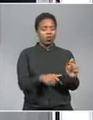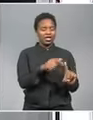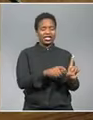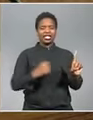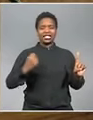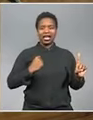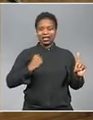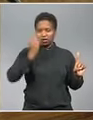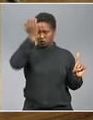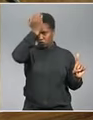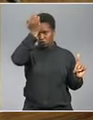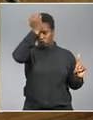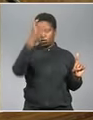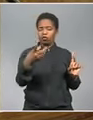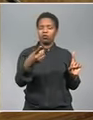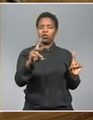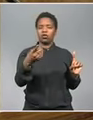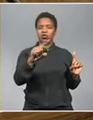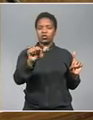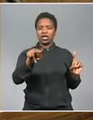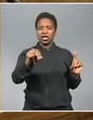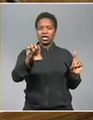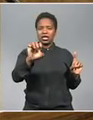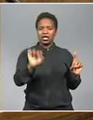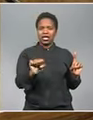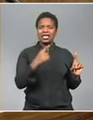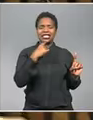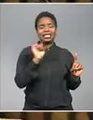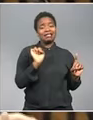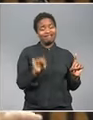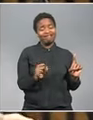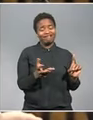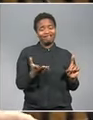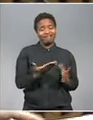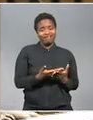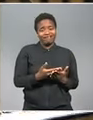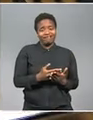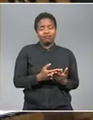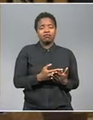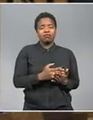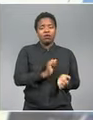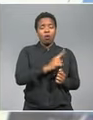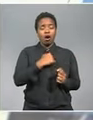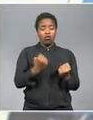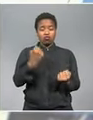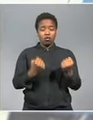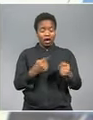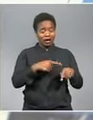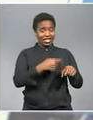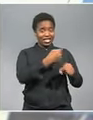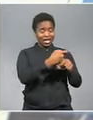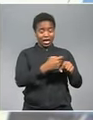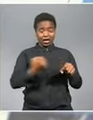Randburg Magistrates Court has found that Duduzane Zuma does have a case of culpable homicide and negligent driving to answer